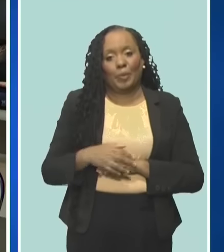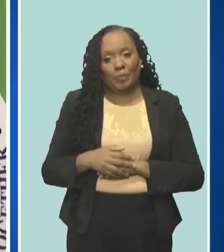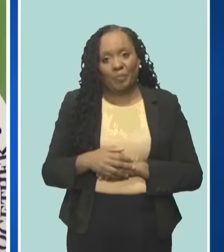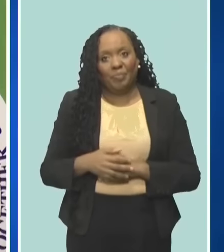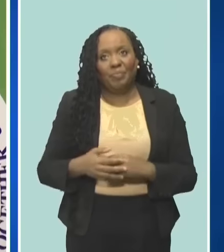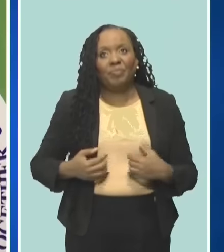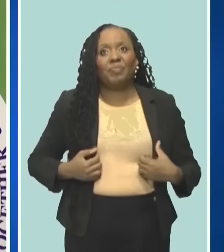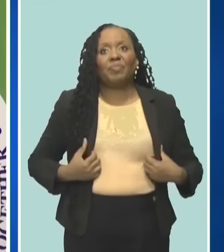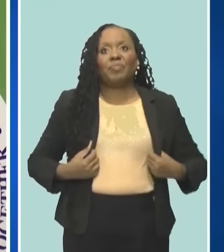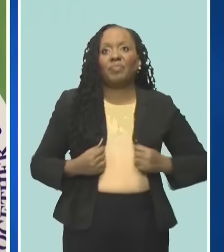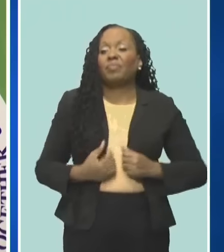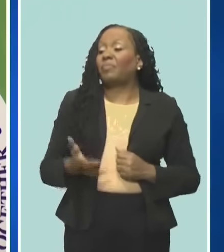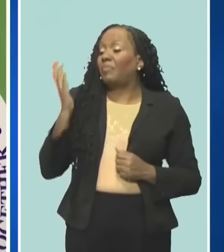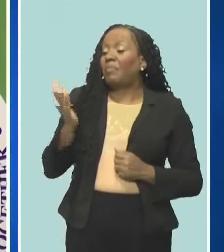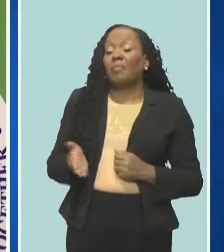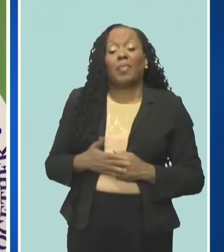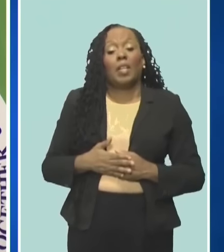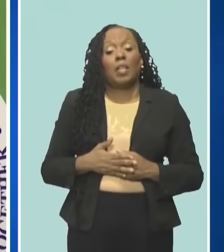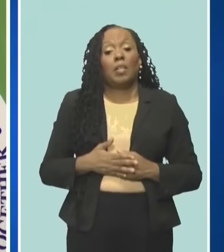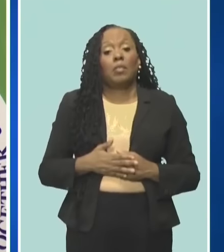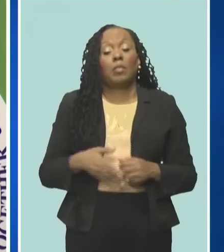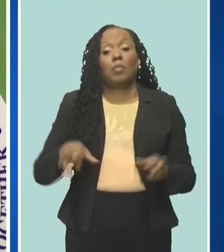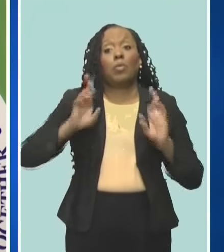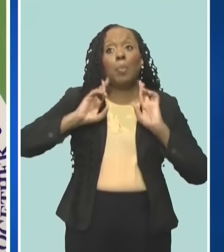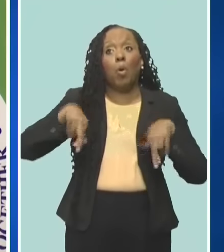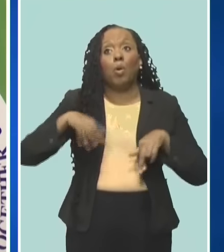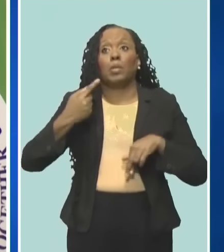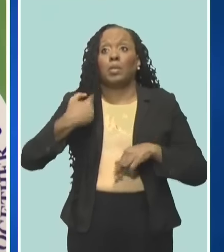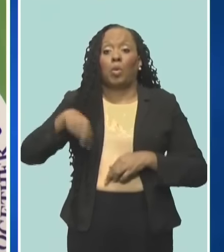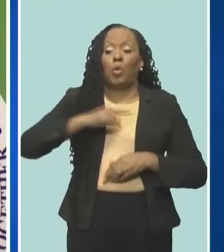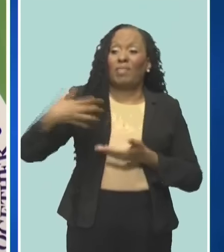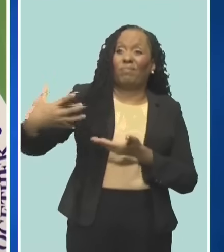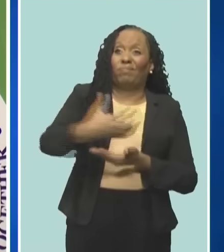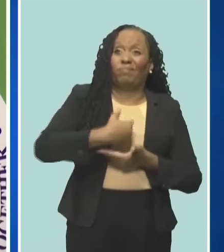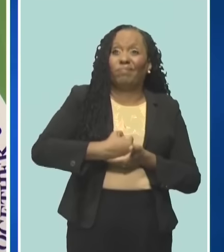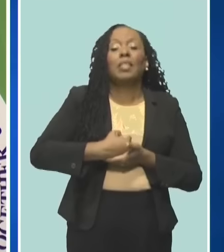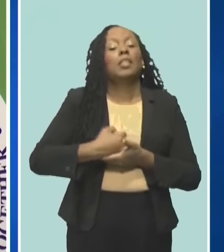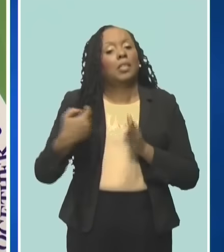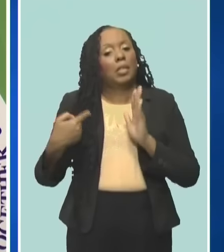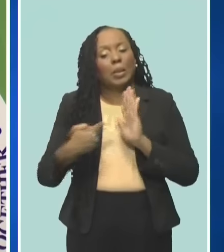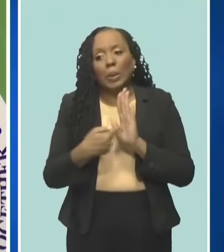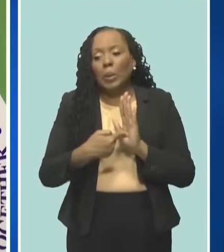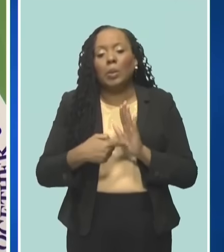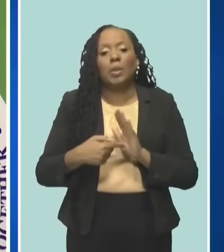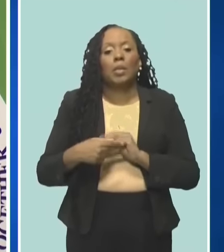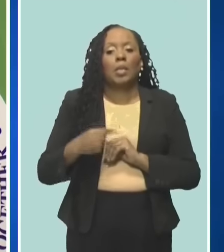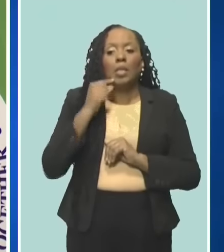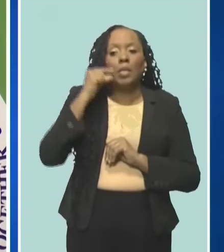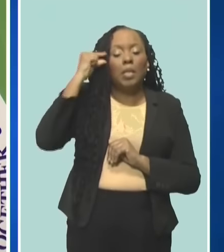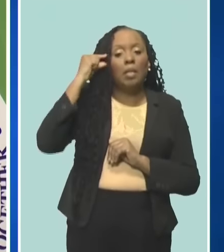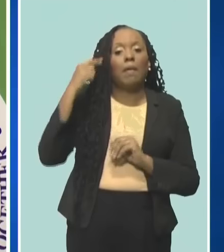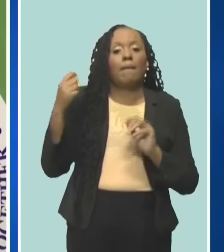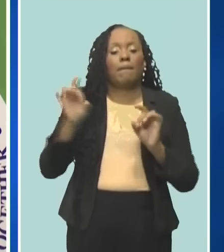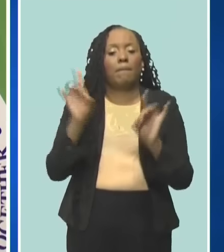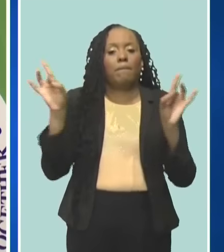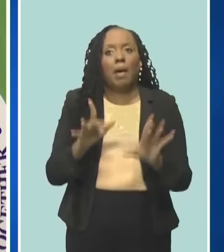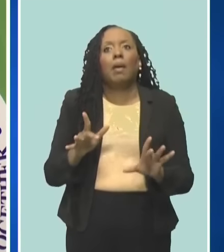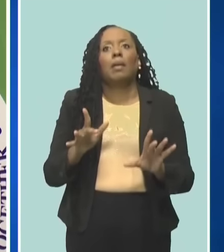Reports of the Criminal Justice Research Unit in the Office of the Attorney General indicate that cases of gender-based violence are